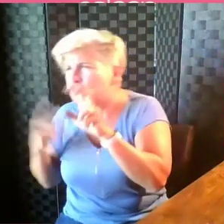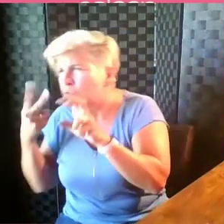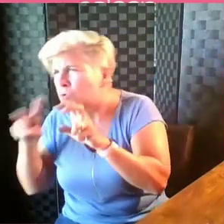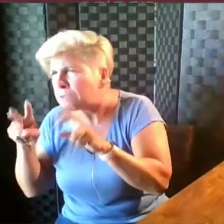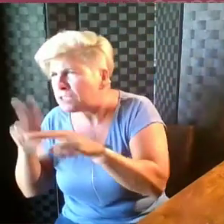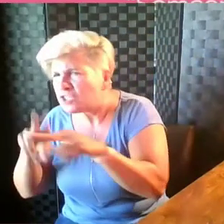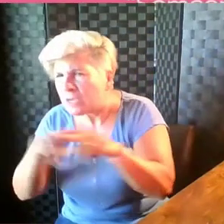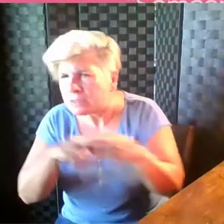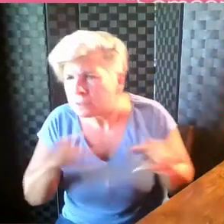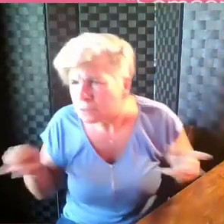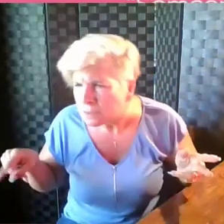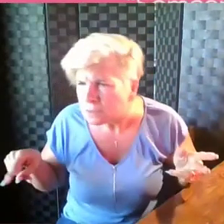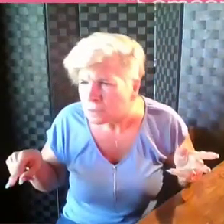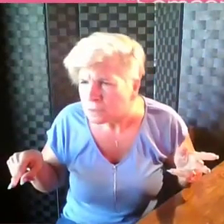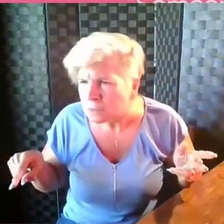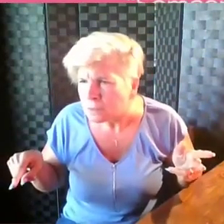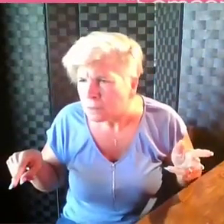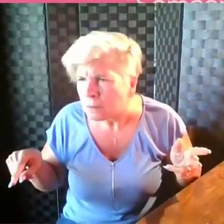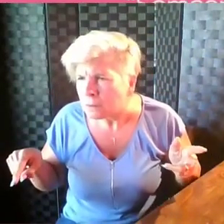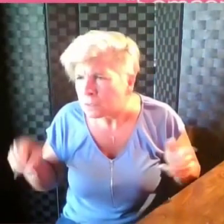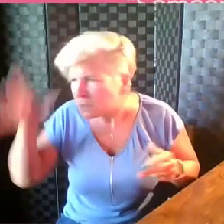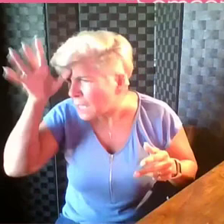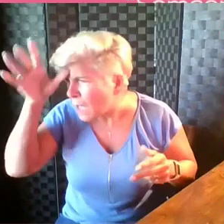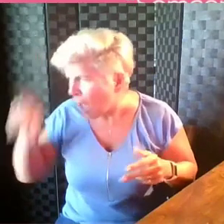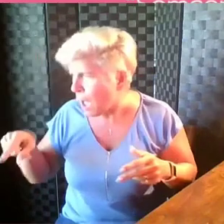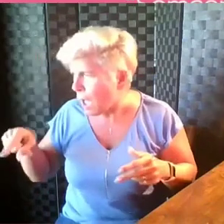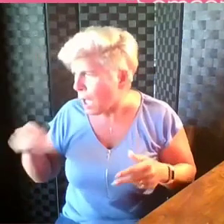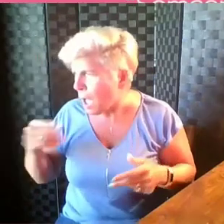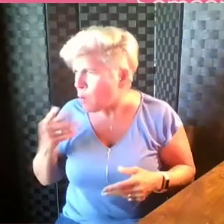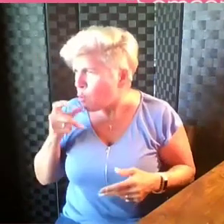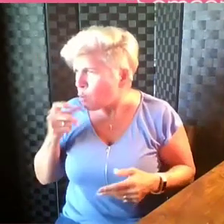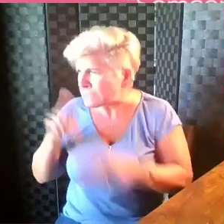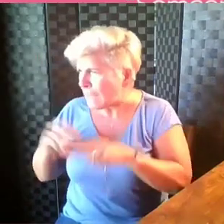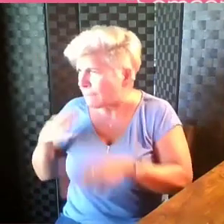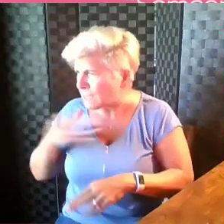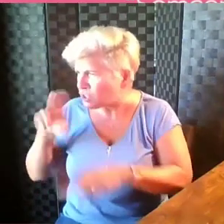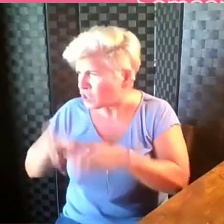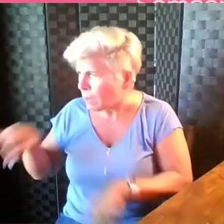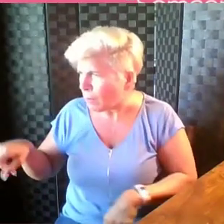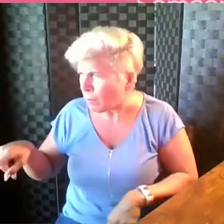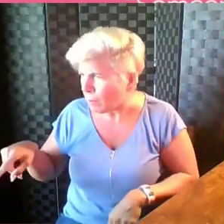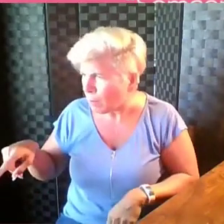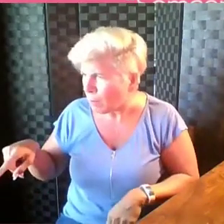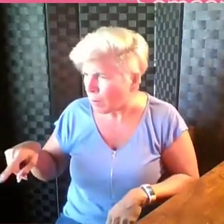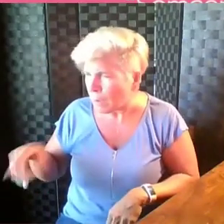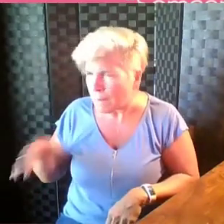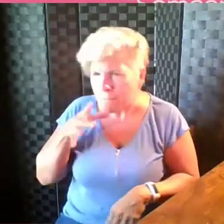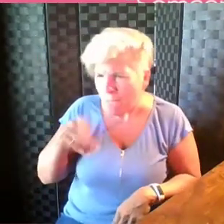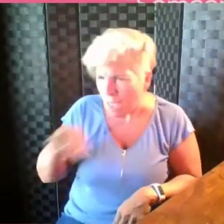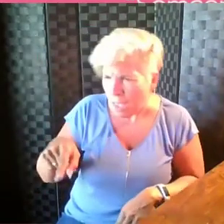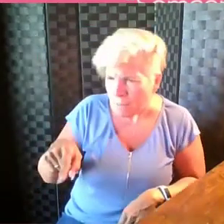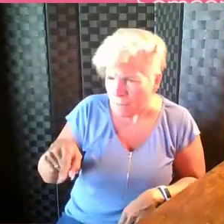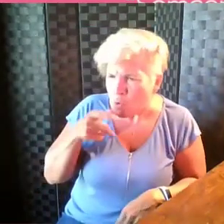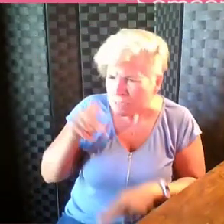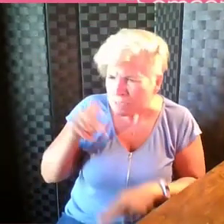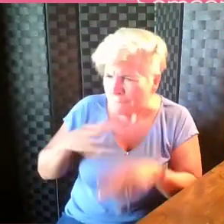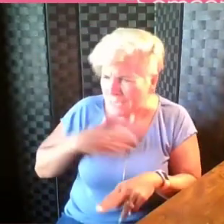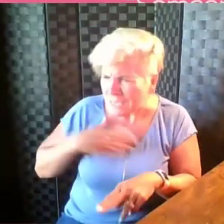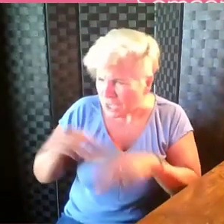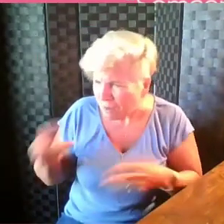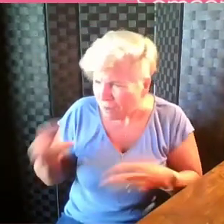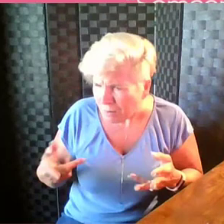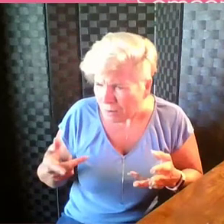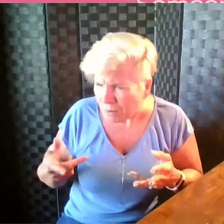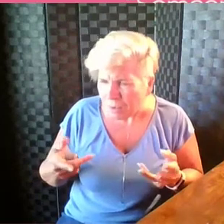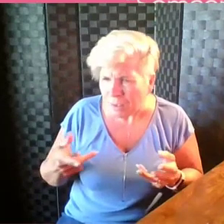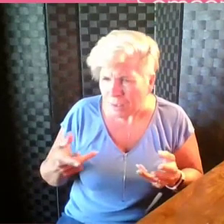"Someone's been sitting in my chair," growled Papa Bear. "Someone's been sitting in my chair," said Mama Bear. "Someone's been sitting in